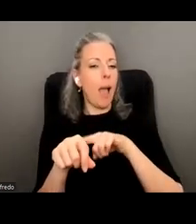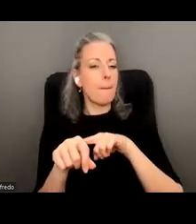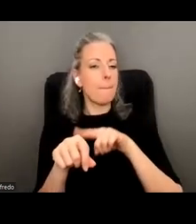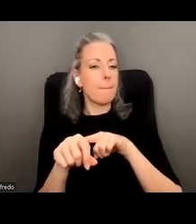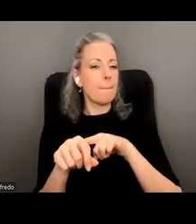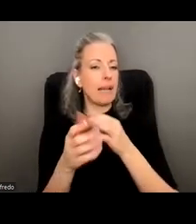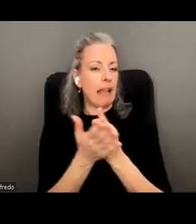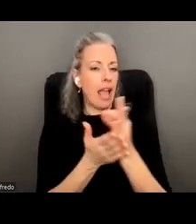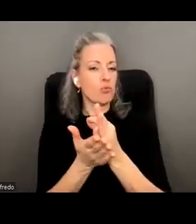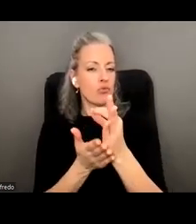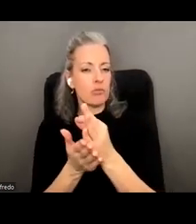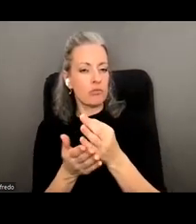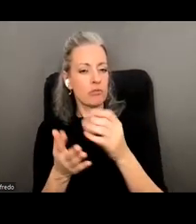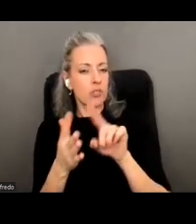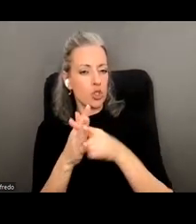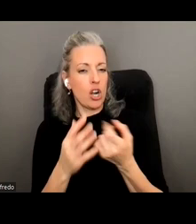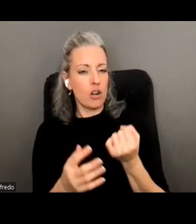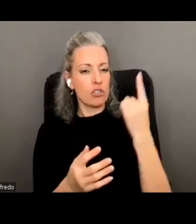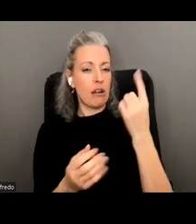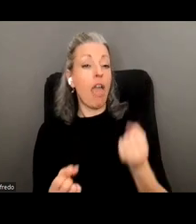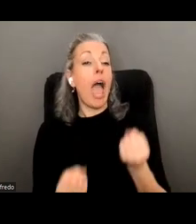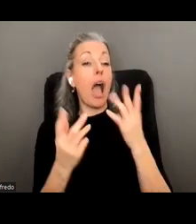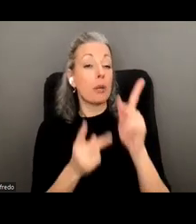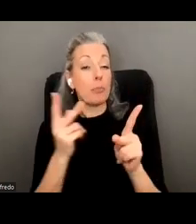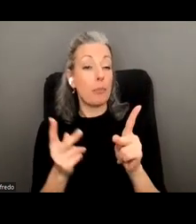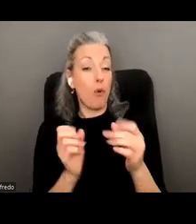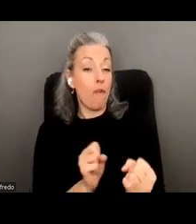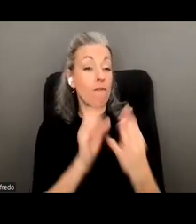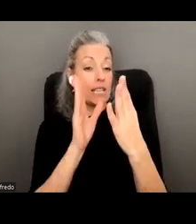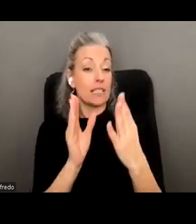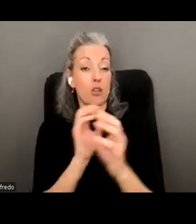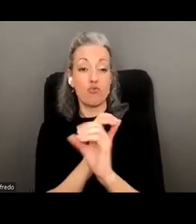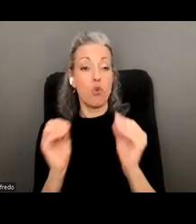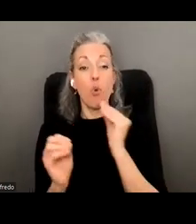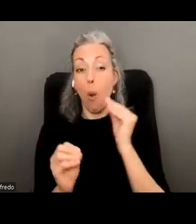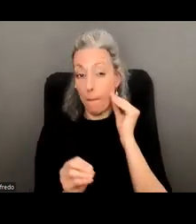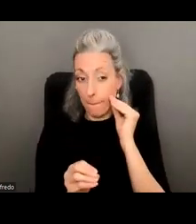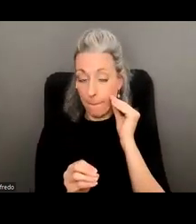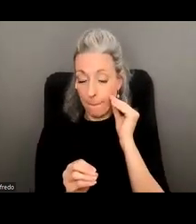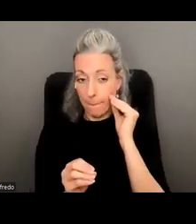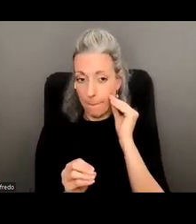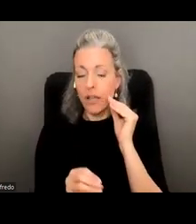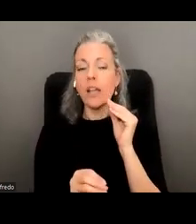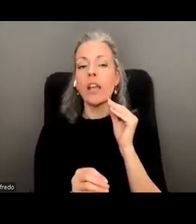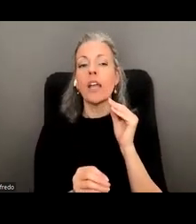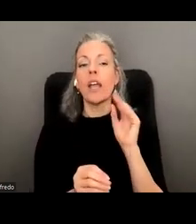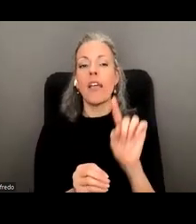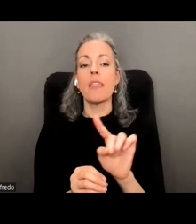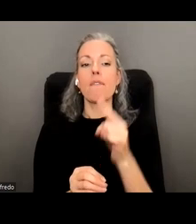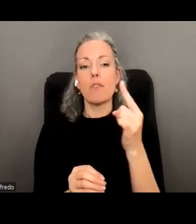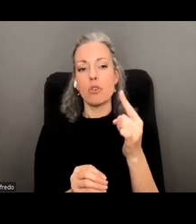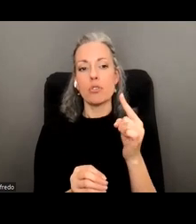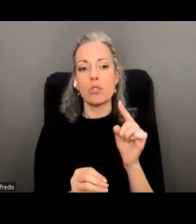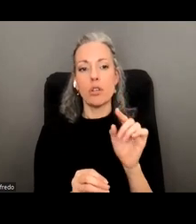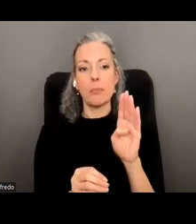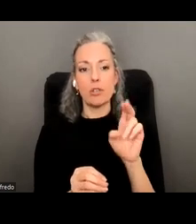to start getting an understanding of how many folks are experiencing homelessness. And the first BUCP is with